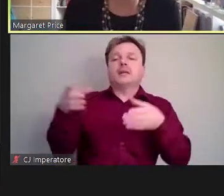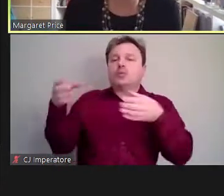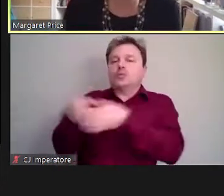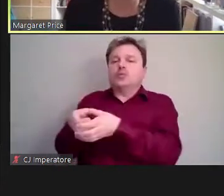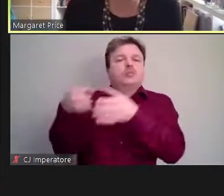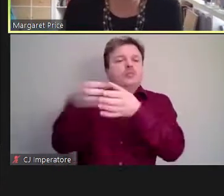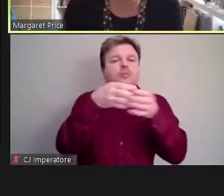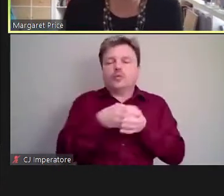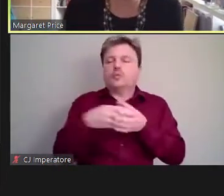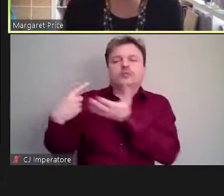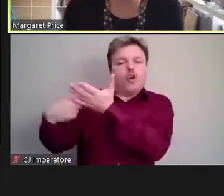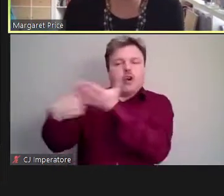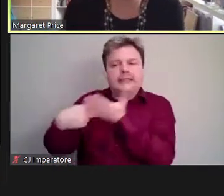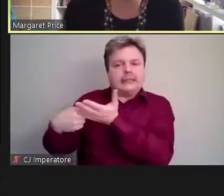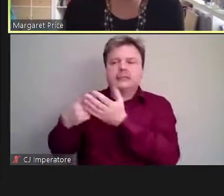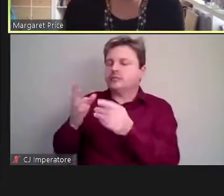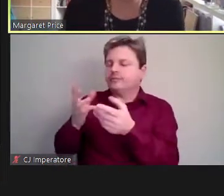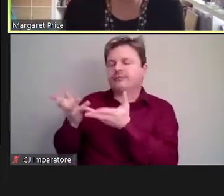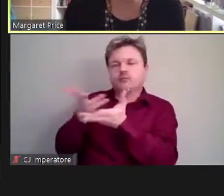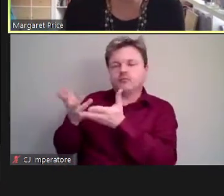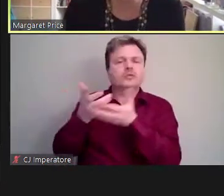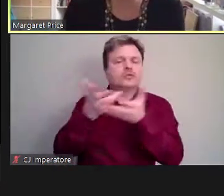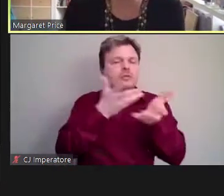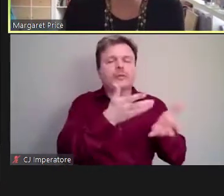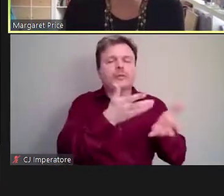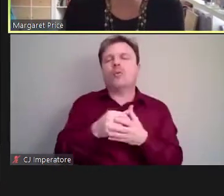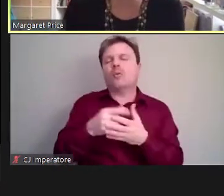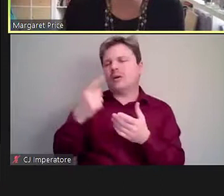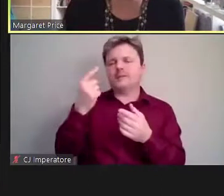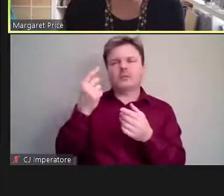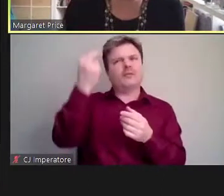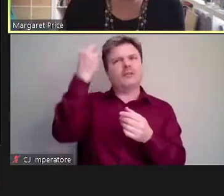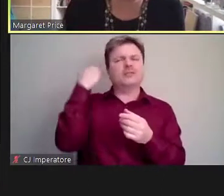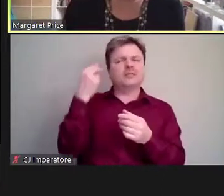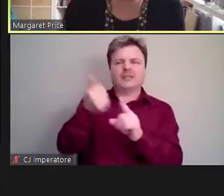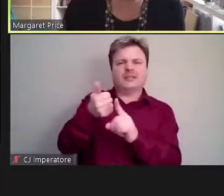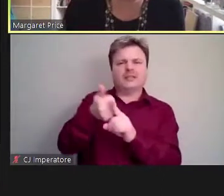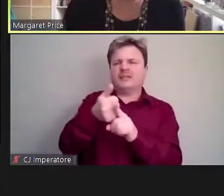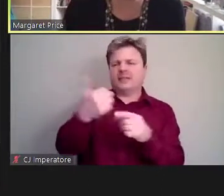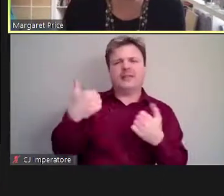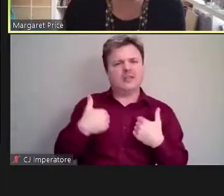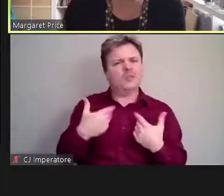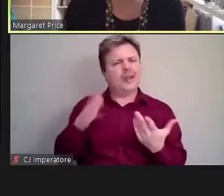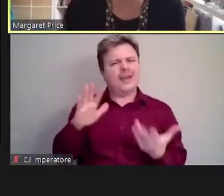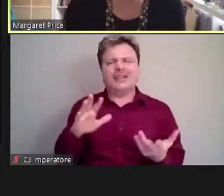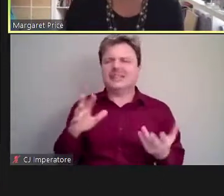on your own about a conundrum that you have encountered.